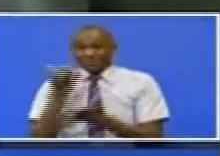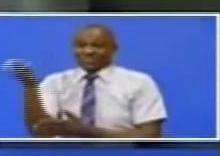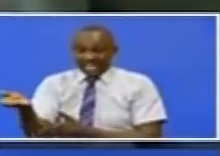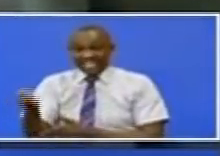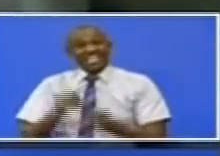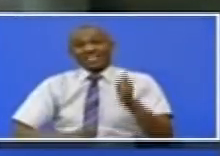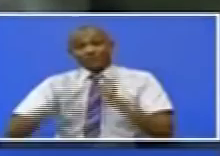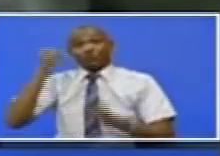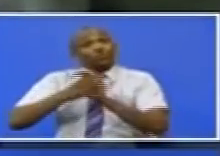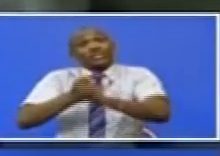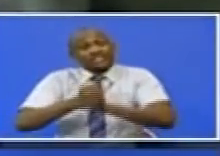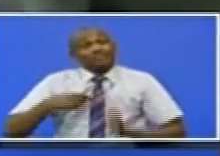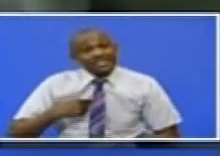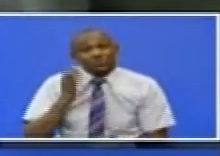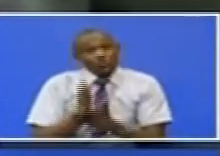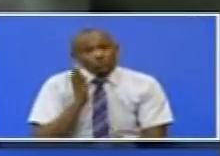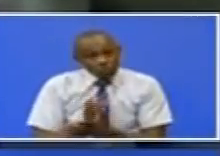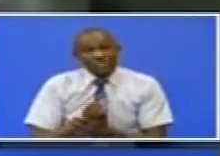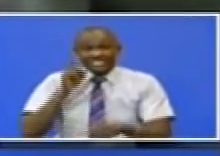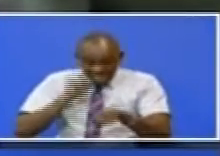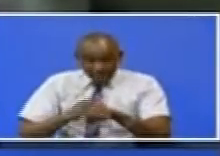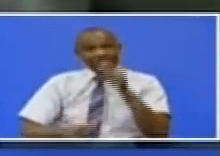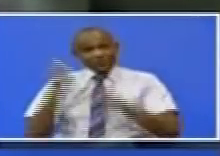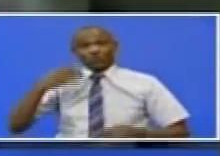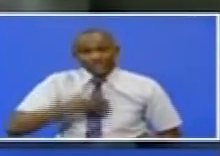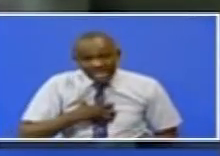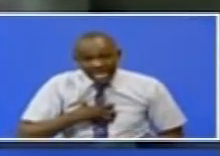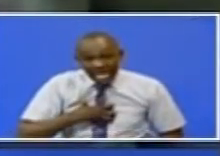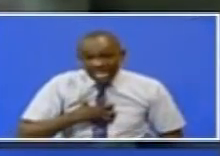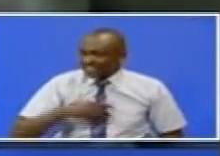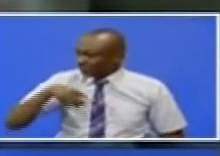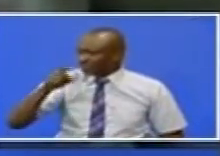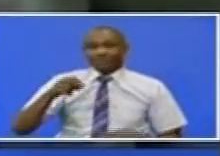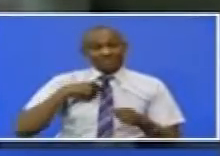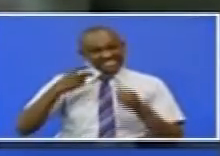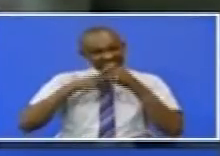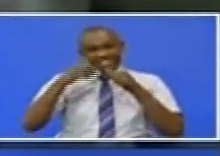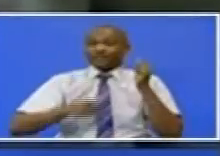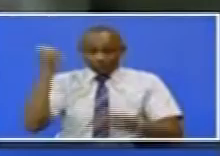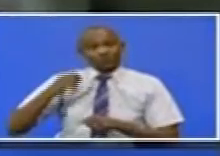have refused to greet me since I refused to retire at the age of 70.